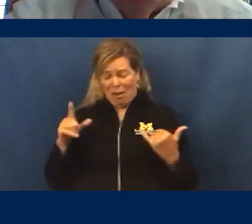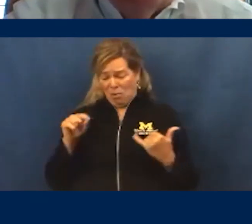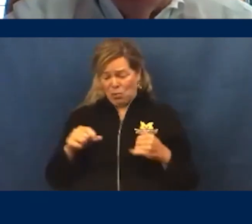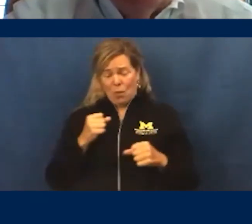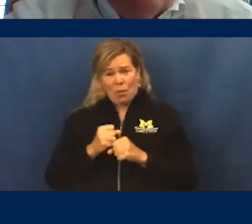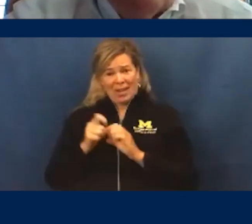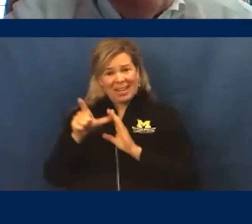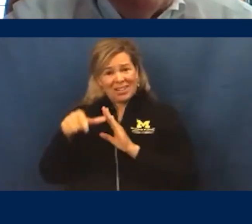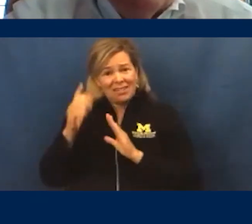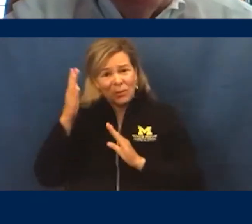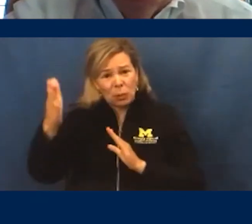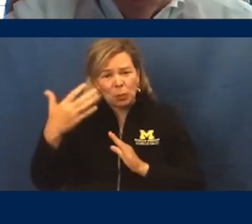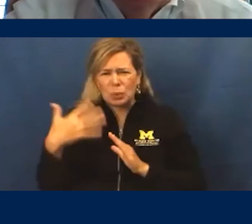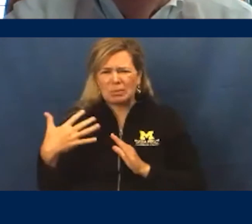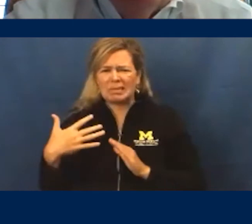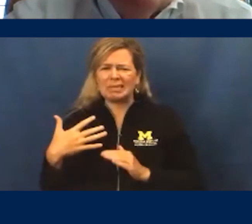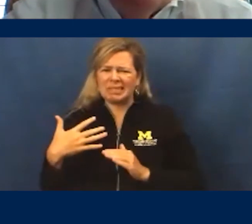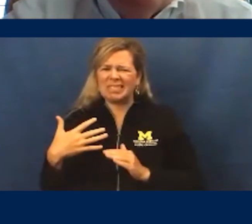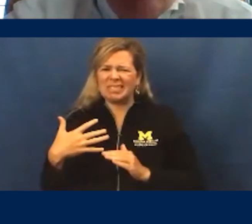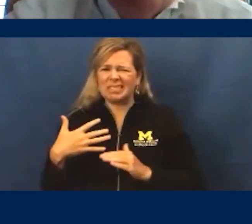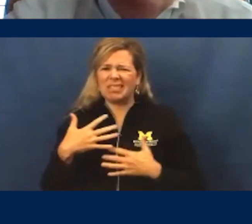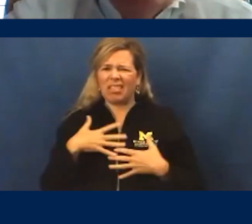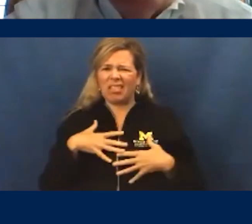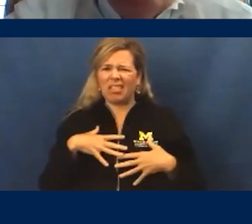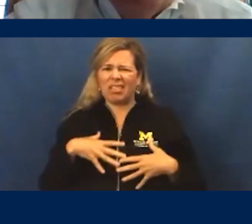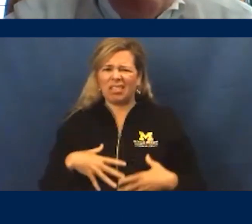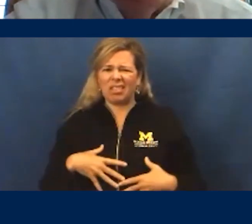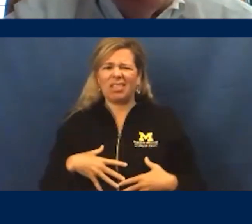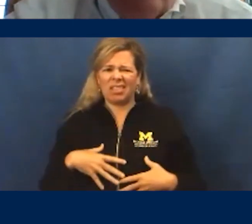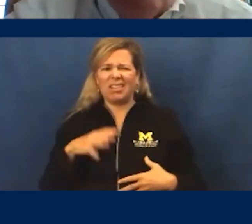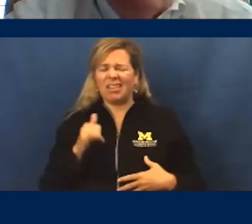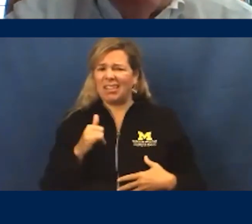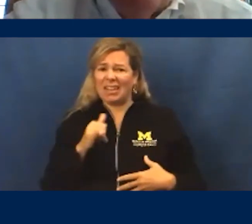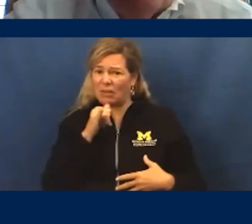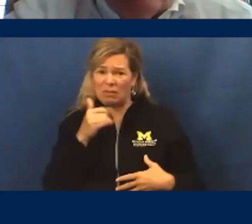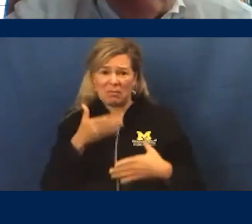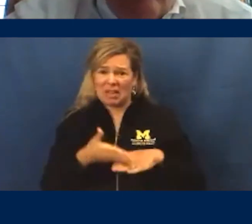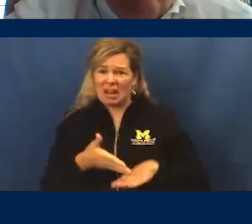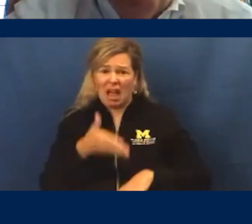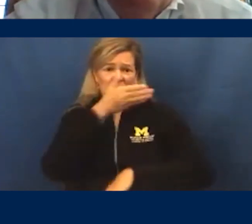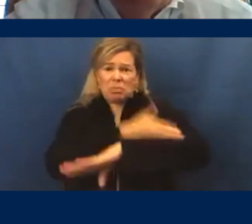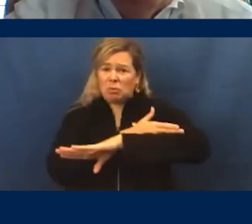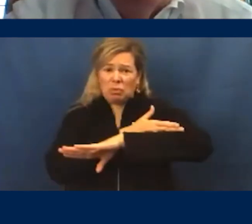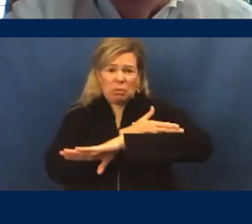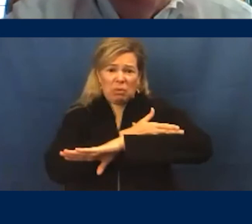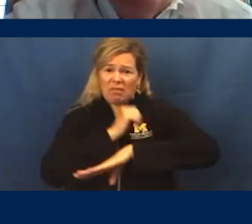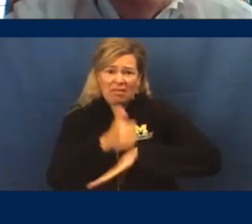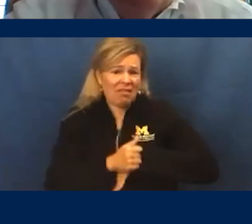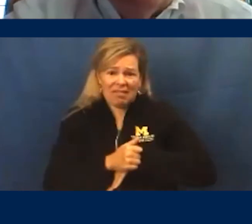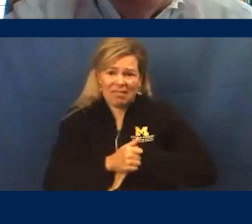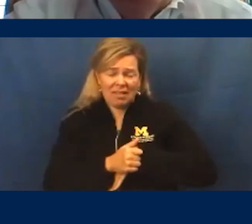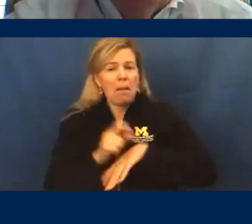and somewhat discouragingly, we really have not made that much progress. Encouragingly, though, I think there's a